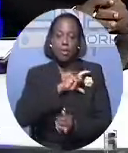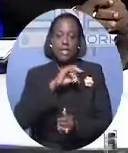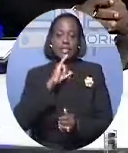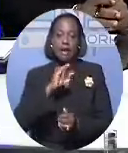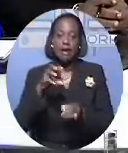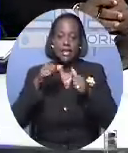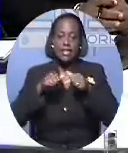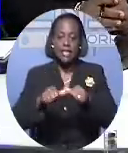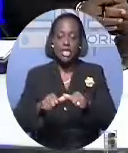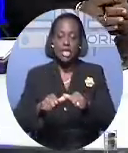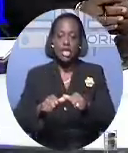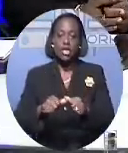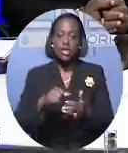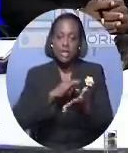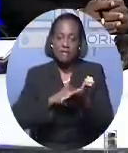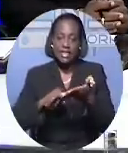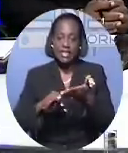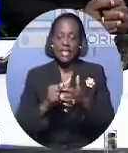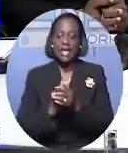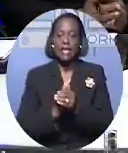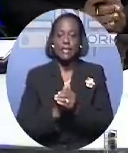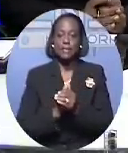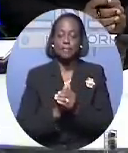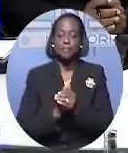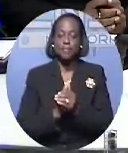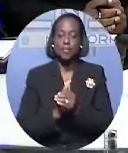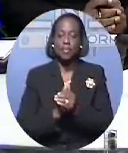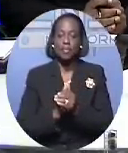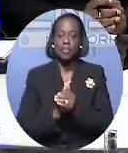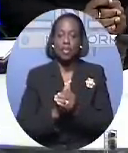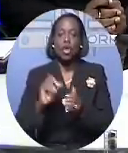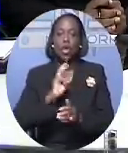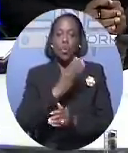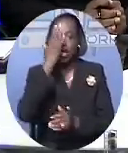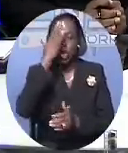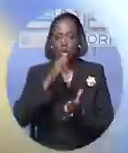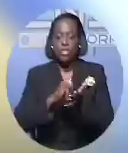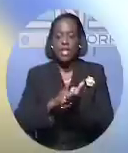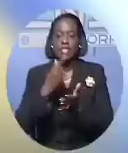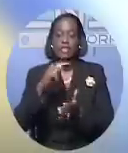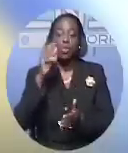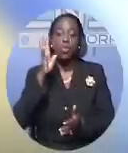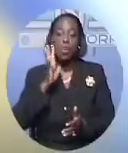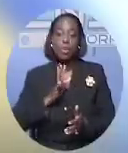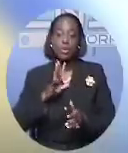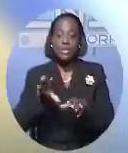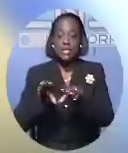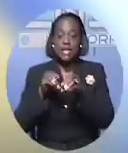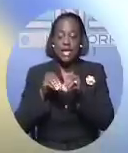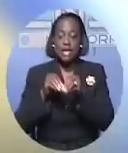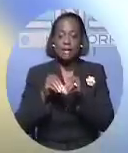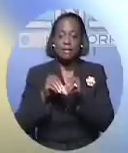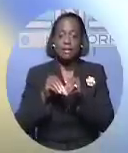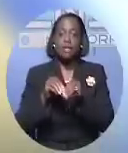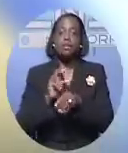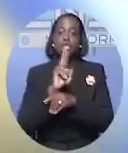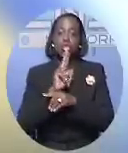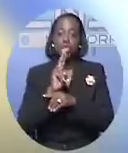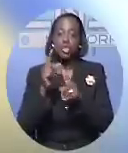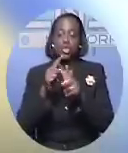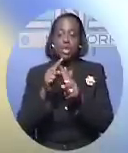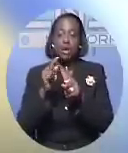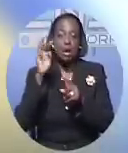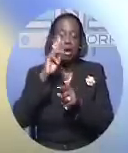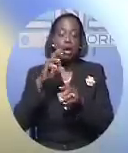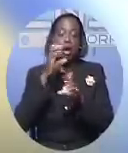search for three more suspects. LaDawn, tell us what... Keisha Candino, We now know that the woman abducted supposedly to use her vehicle as a getaway